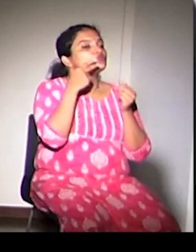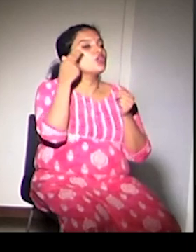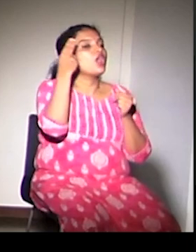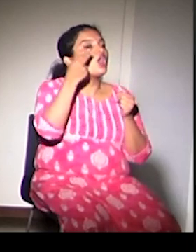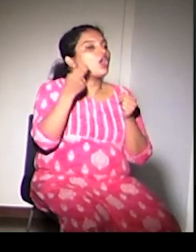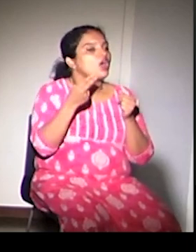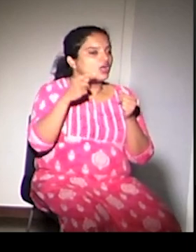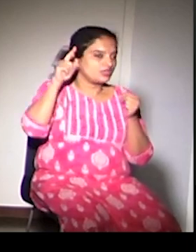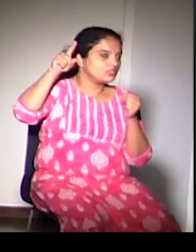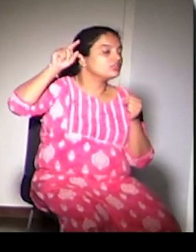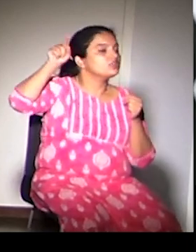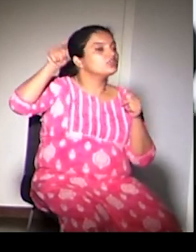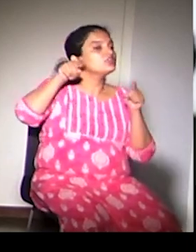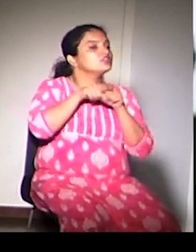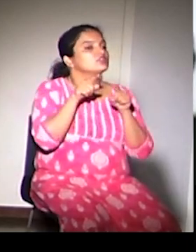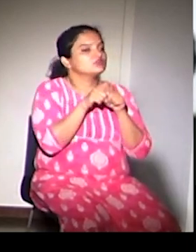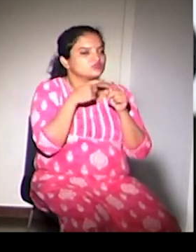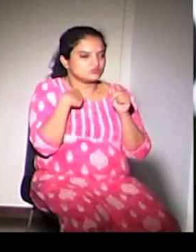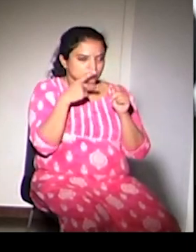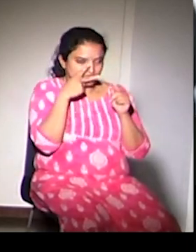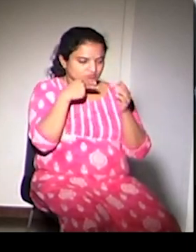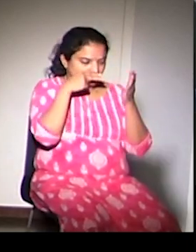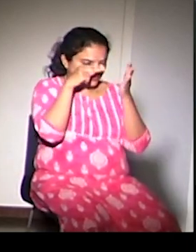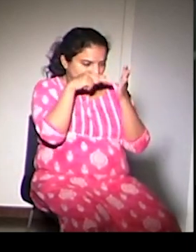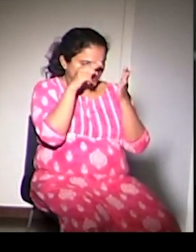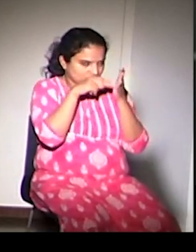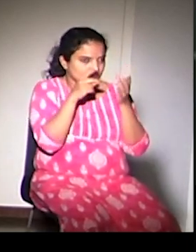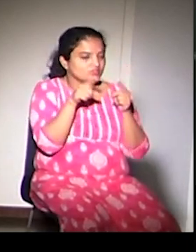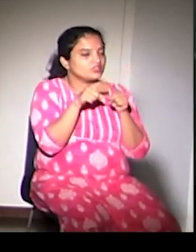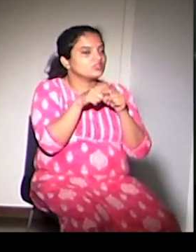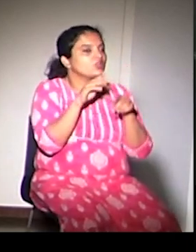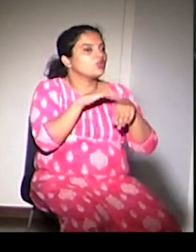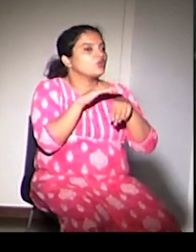uses this sort of slip painted technique.